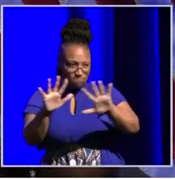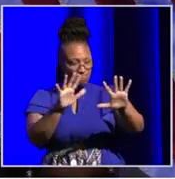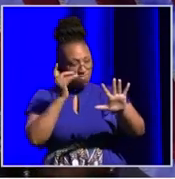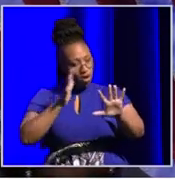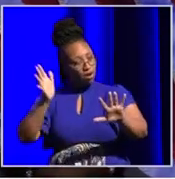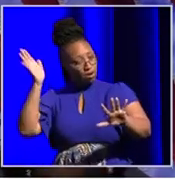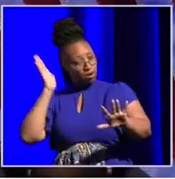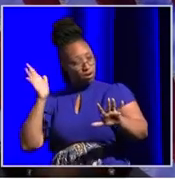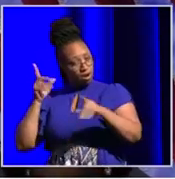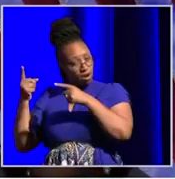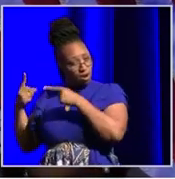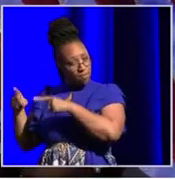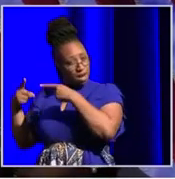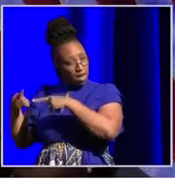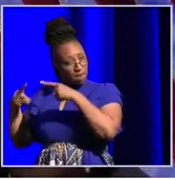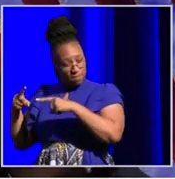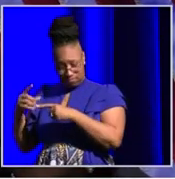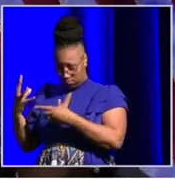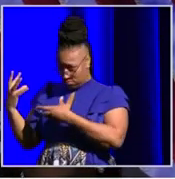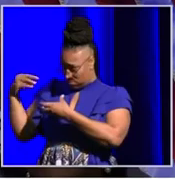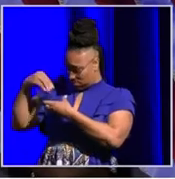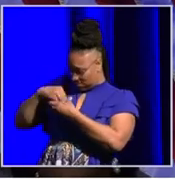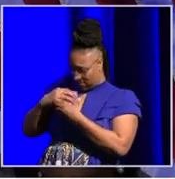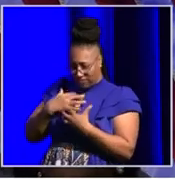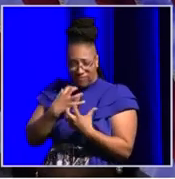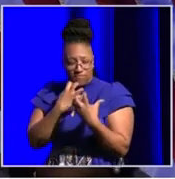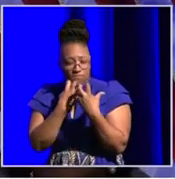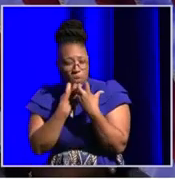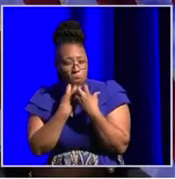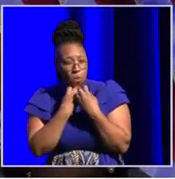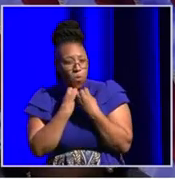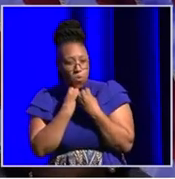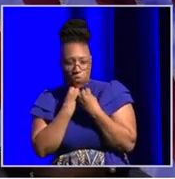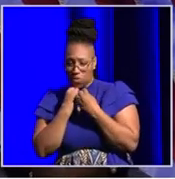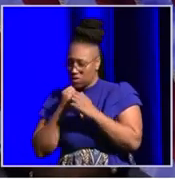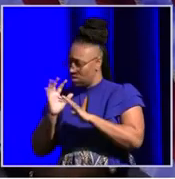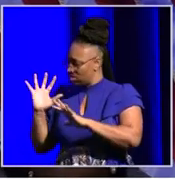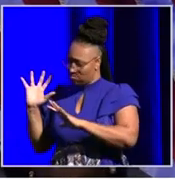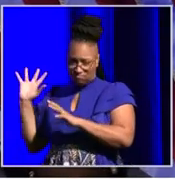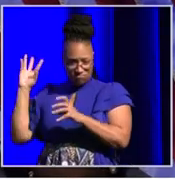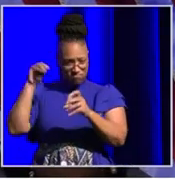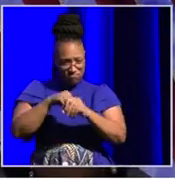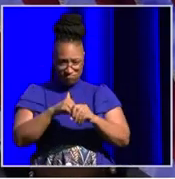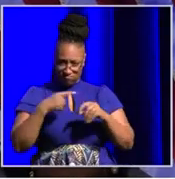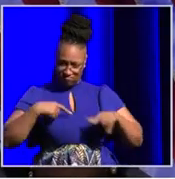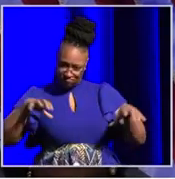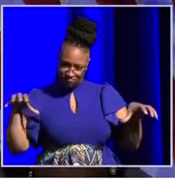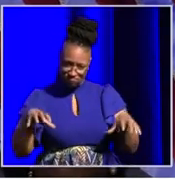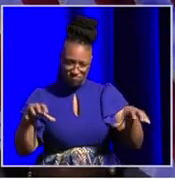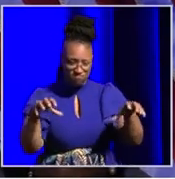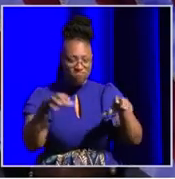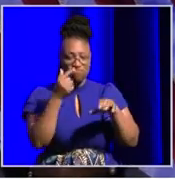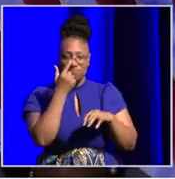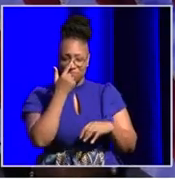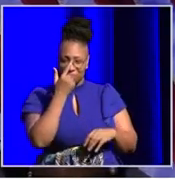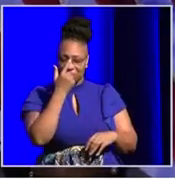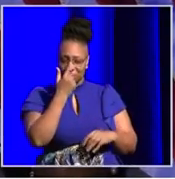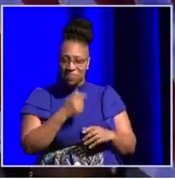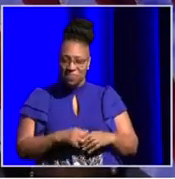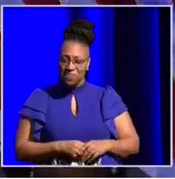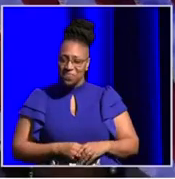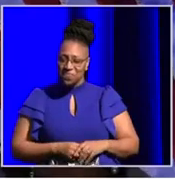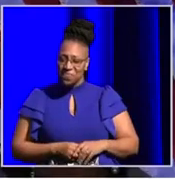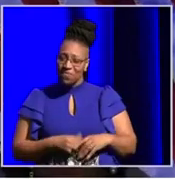background as the District of Columbia. We can do big things. We have, and we must do more. And in each of the challenges we've faced